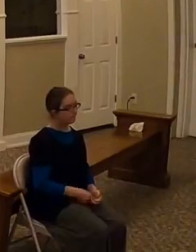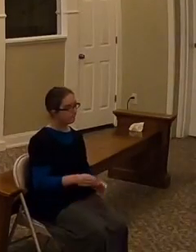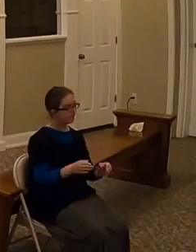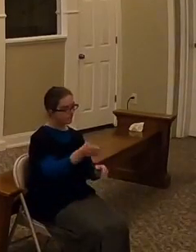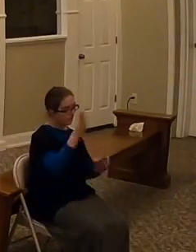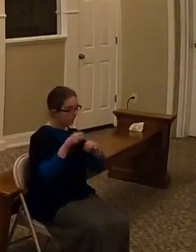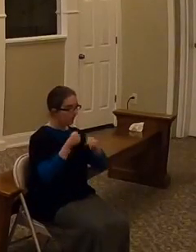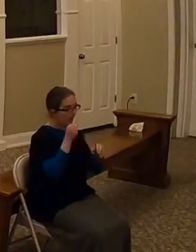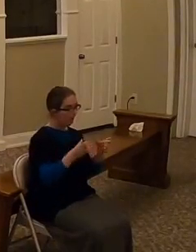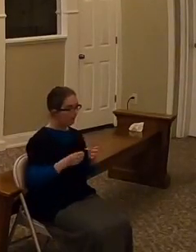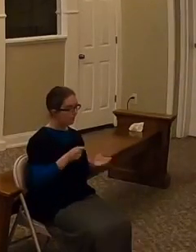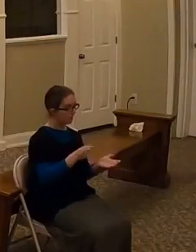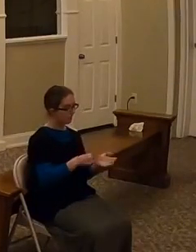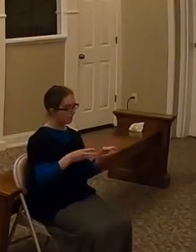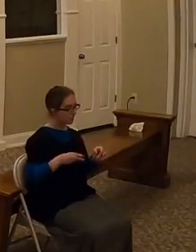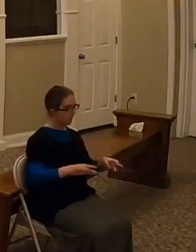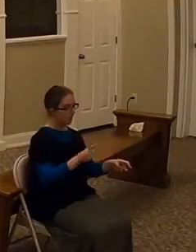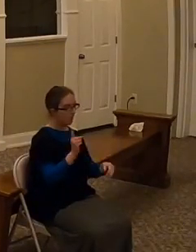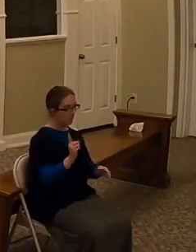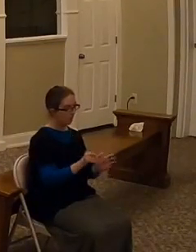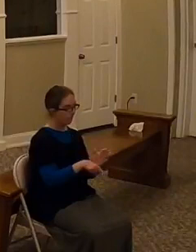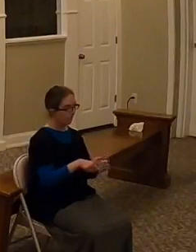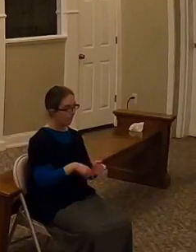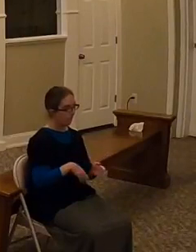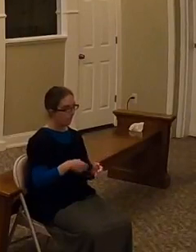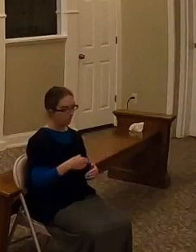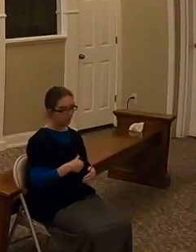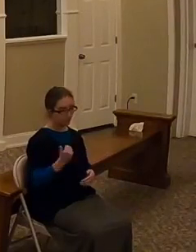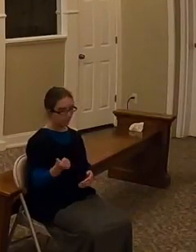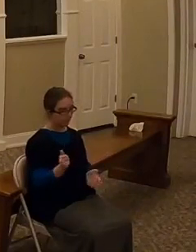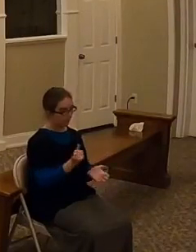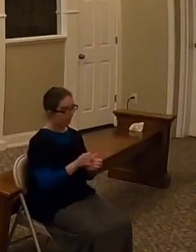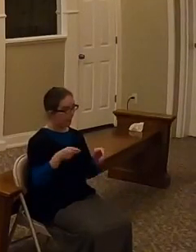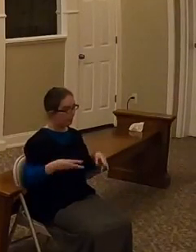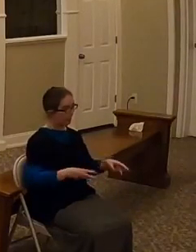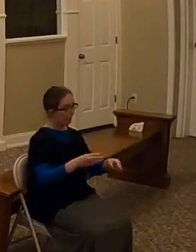God doesn't want you to be this way one minute and this way the next minute.